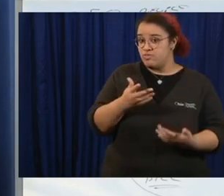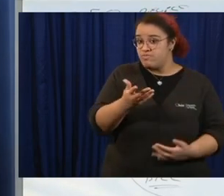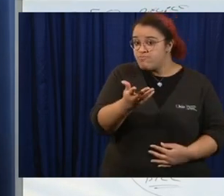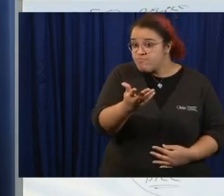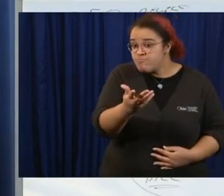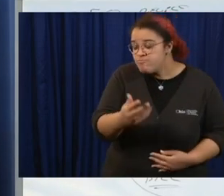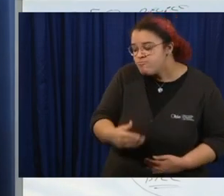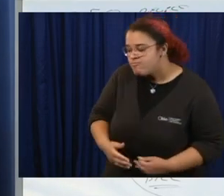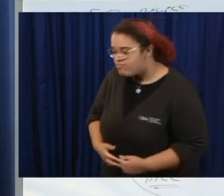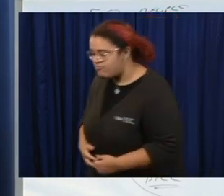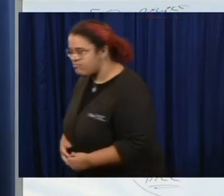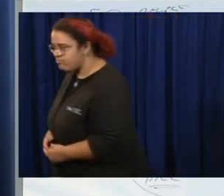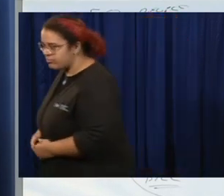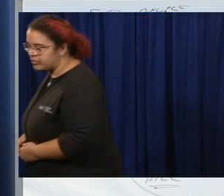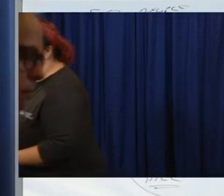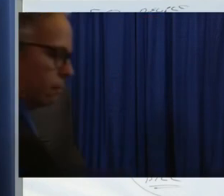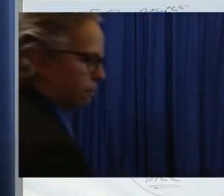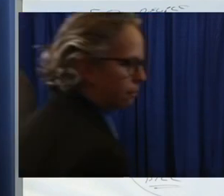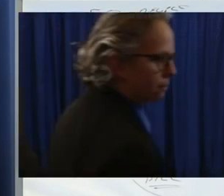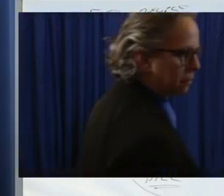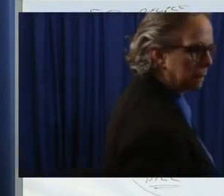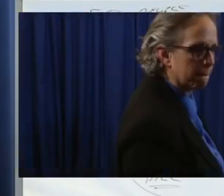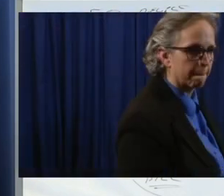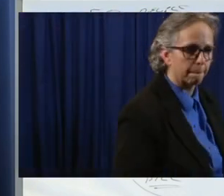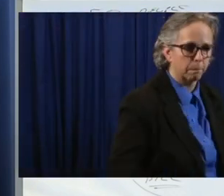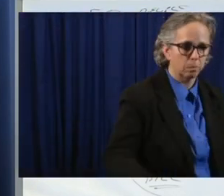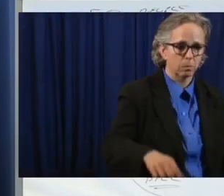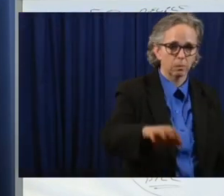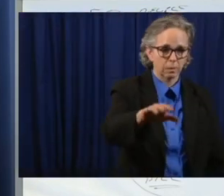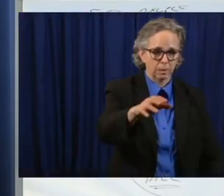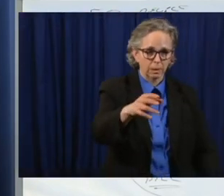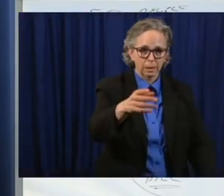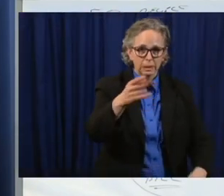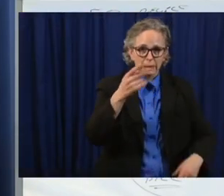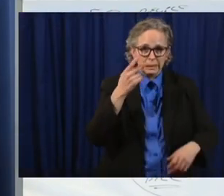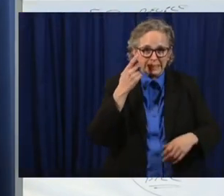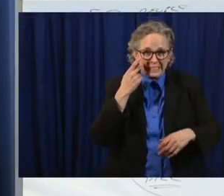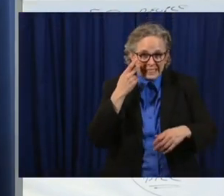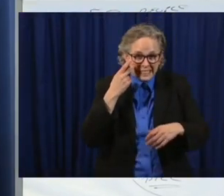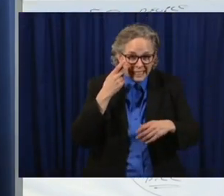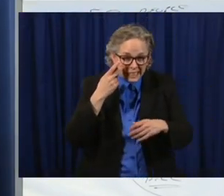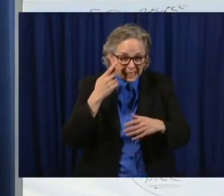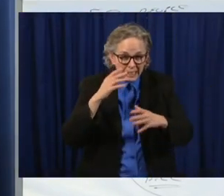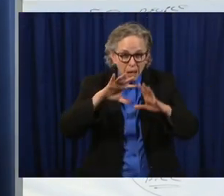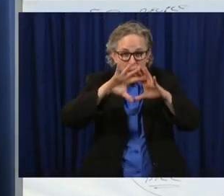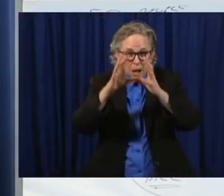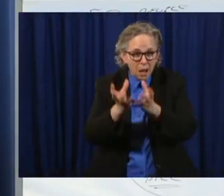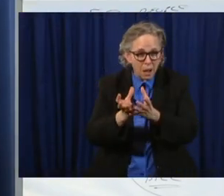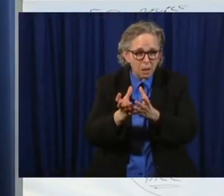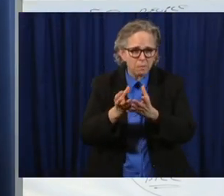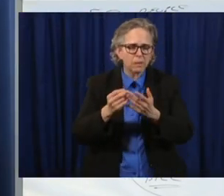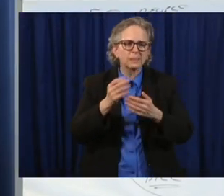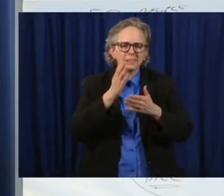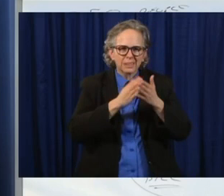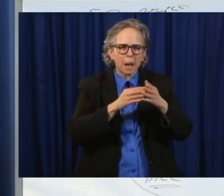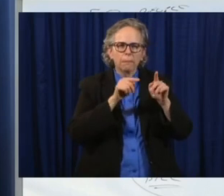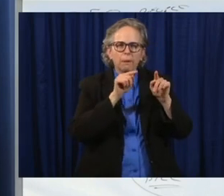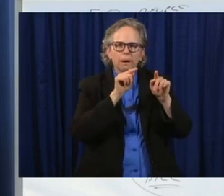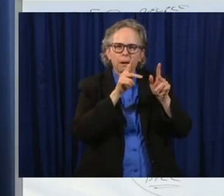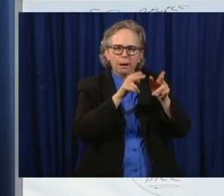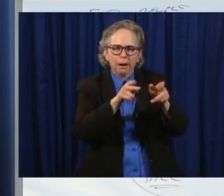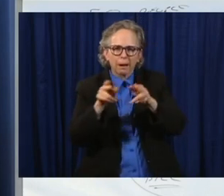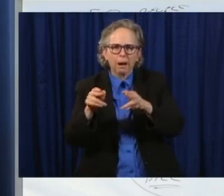briefings. I see parts of them usually when I get home at night. So I don't have any